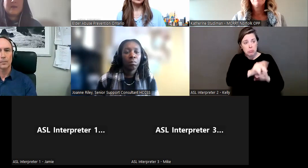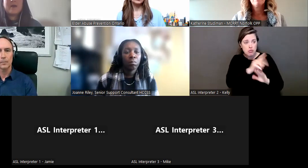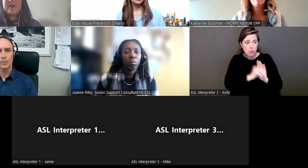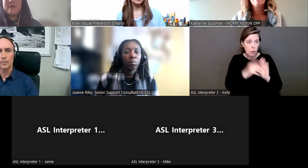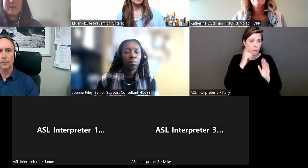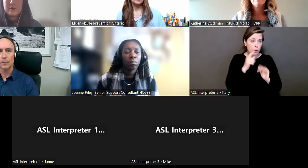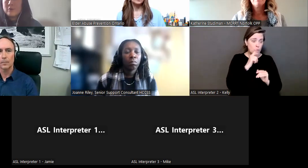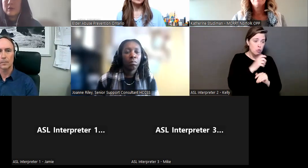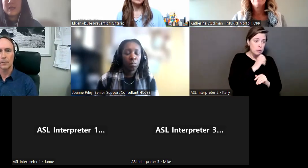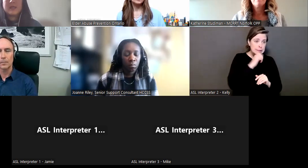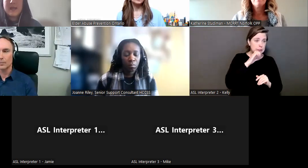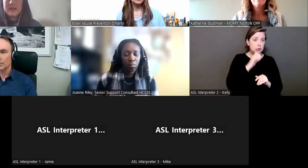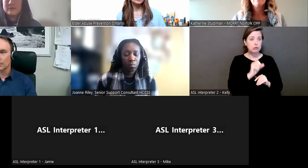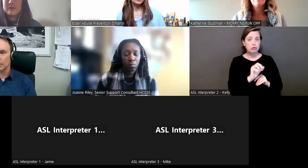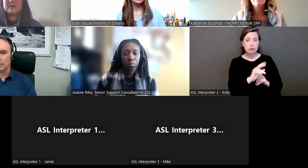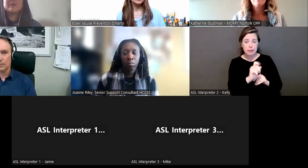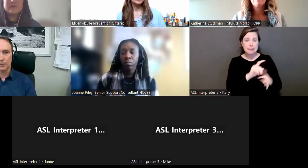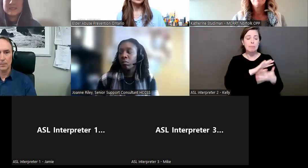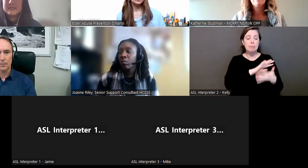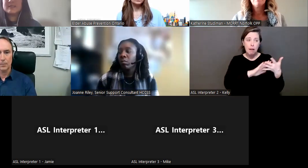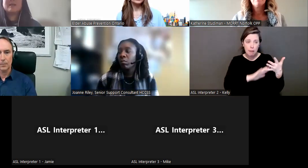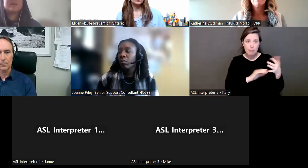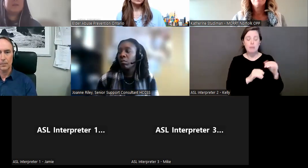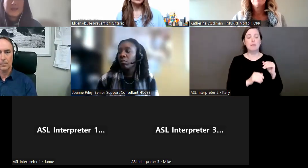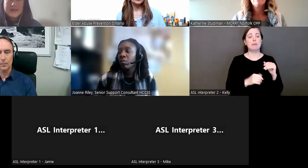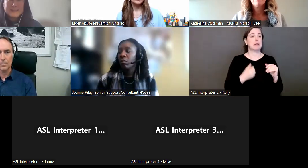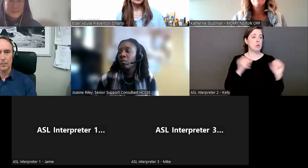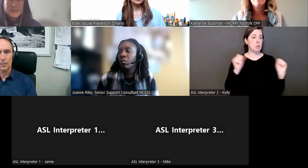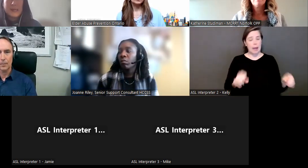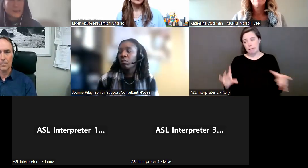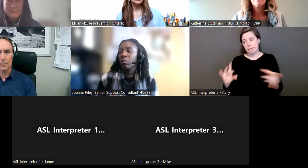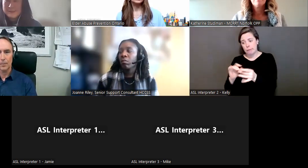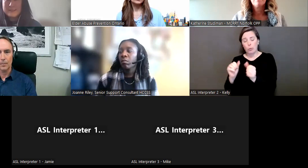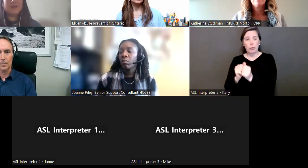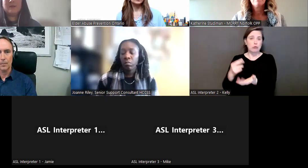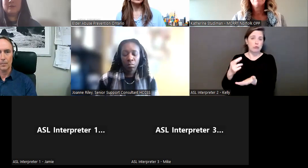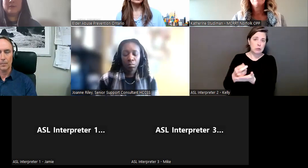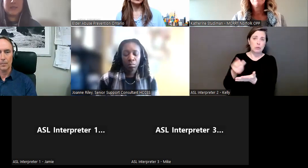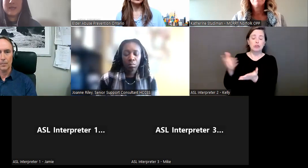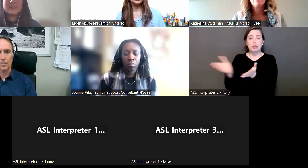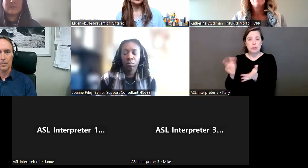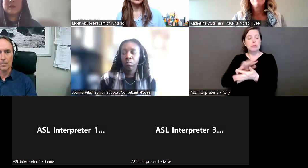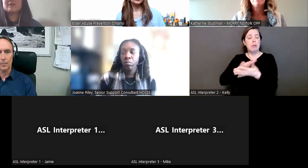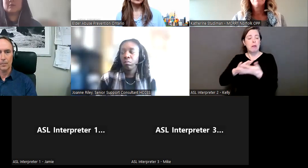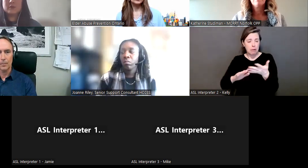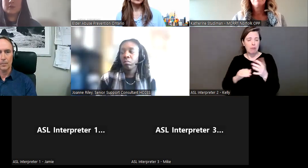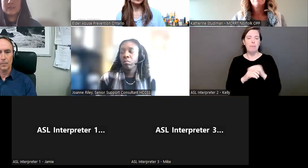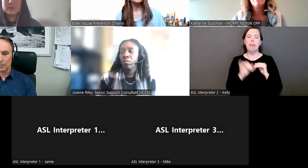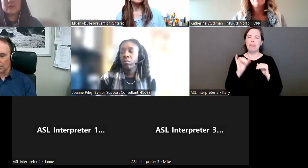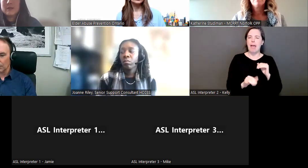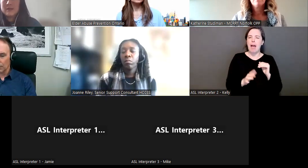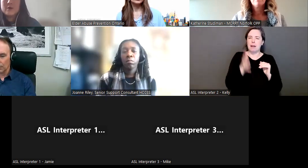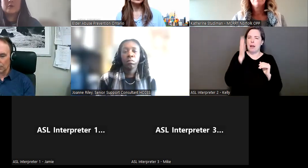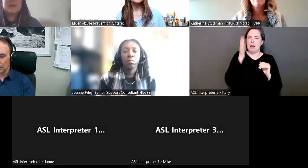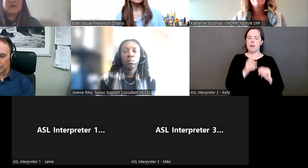how our role can connect with services, doing that assessment like Katherine's doing, looking at what the social